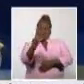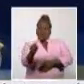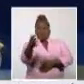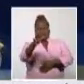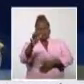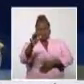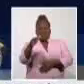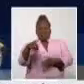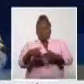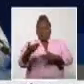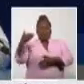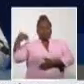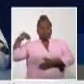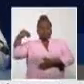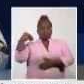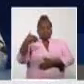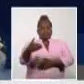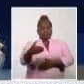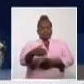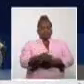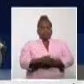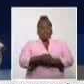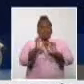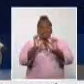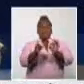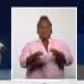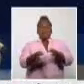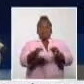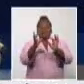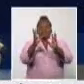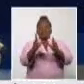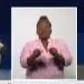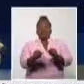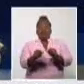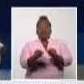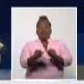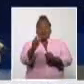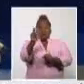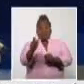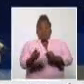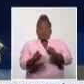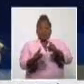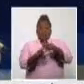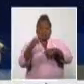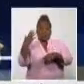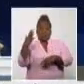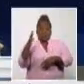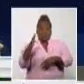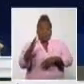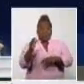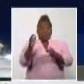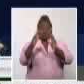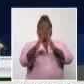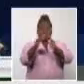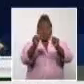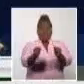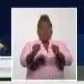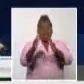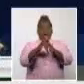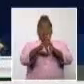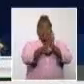Santiago de Cuba and Centro Havana, Plaza and Playa municipality. Until midnight last